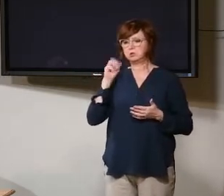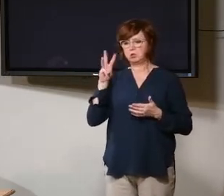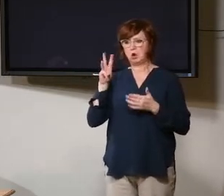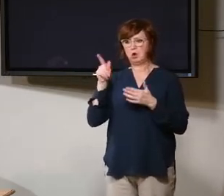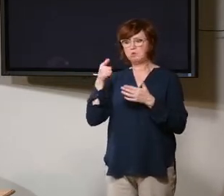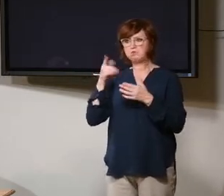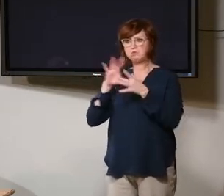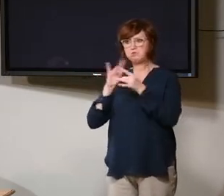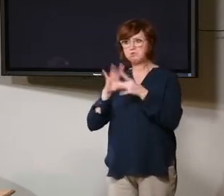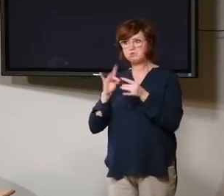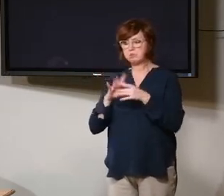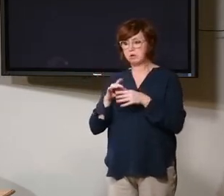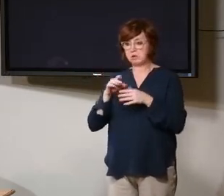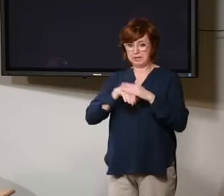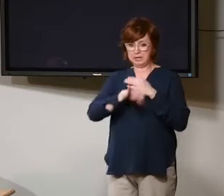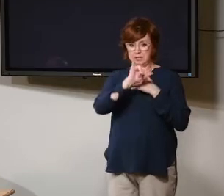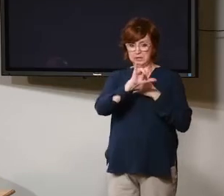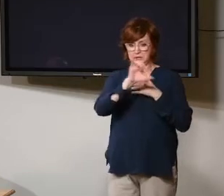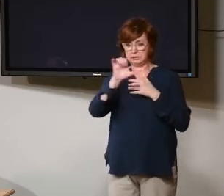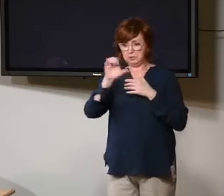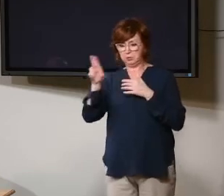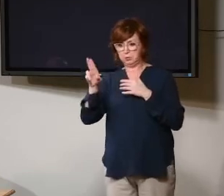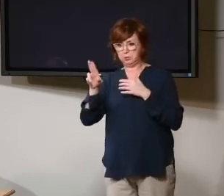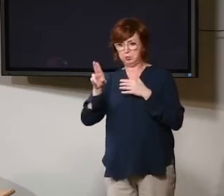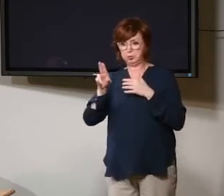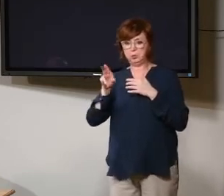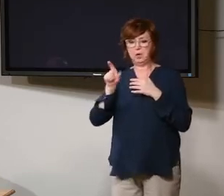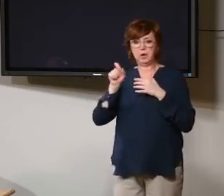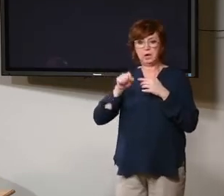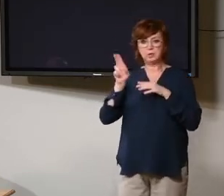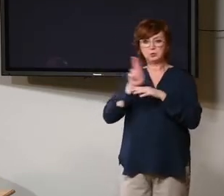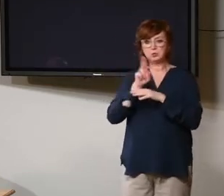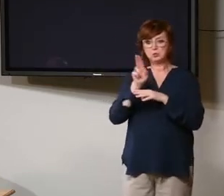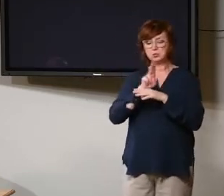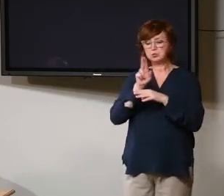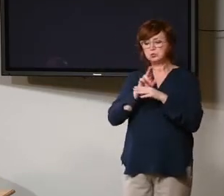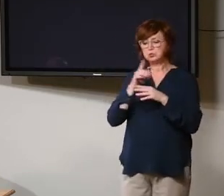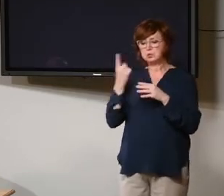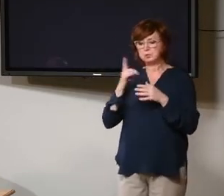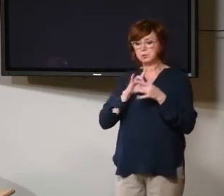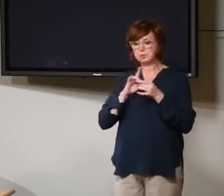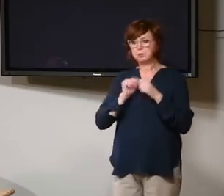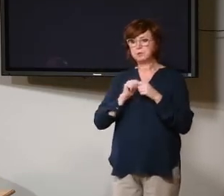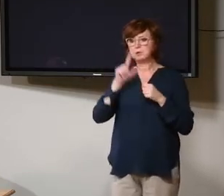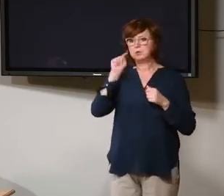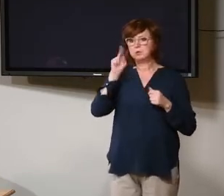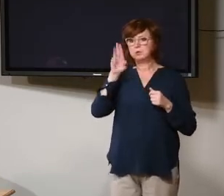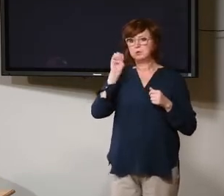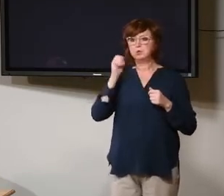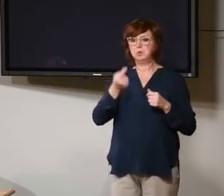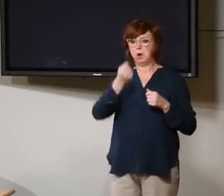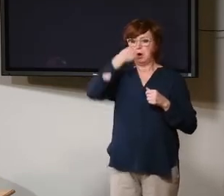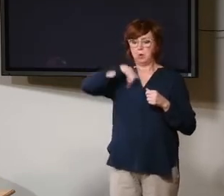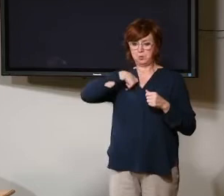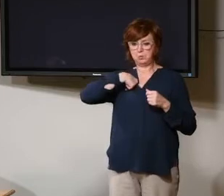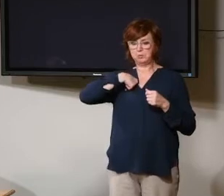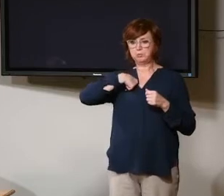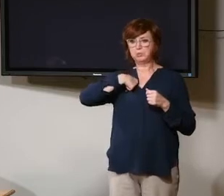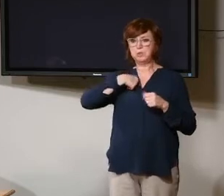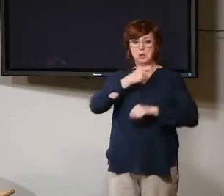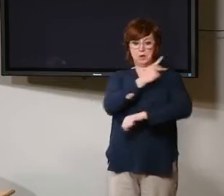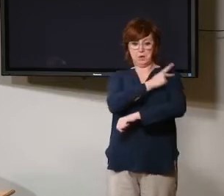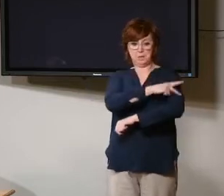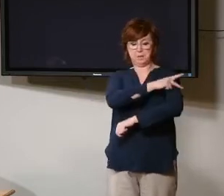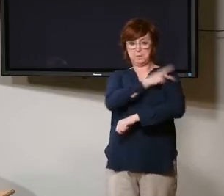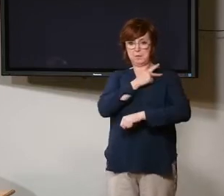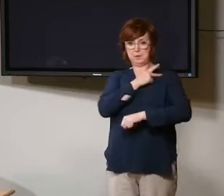ICU, when she has to do an aerosol generating procedure, which could be intubation and those kind of procedures, at that time